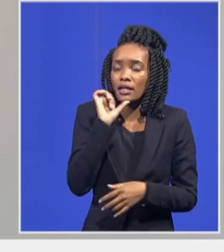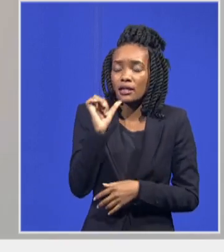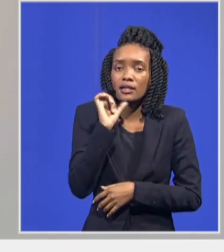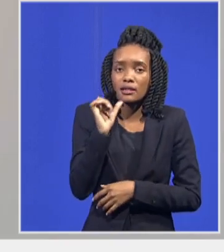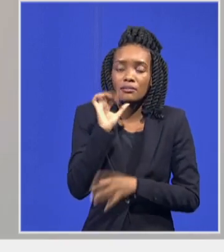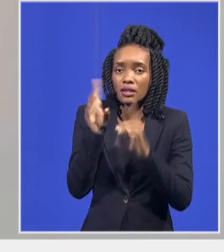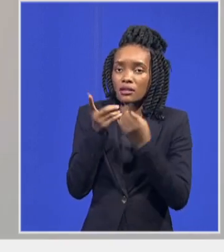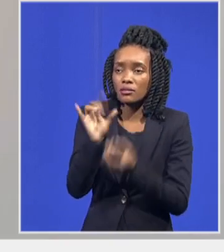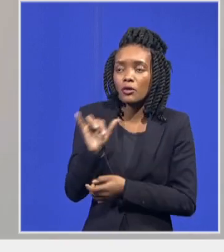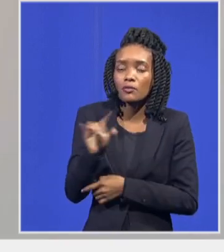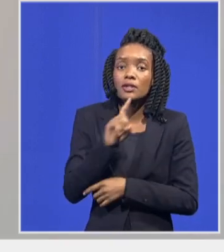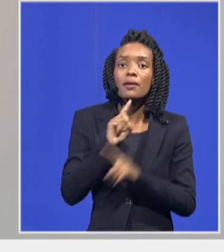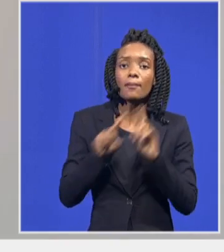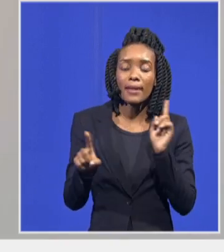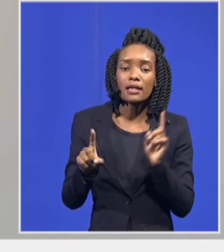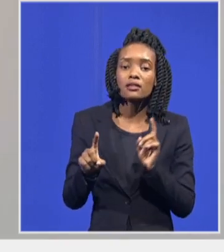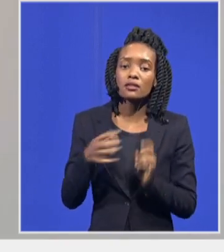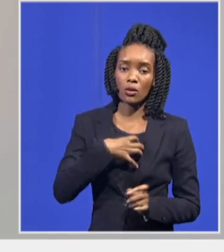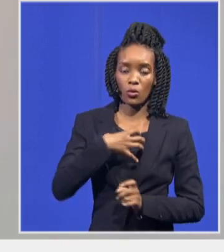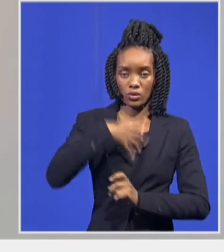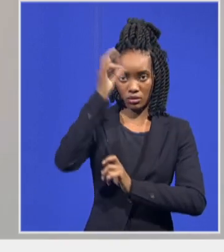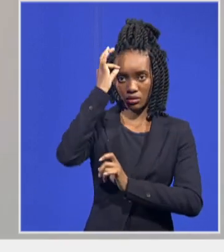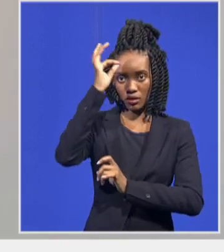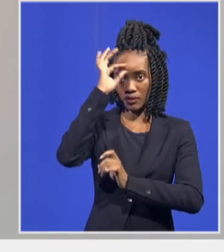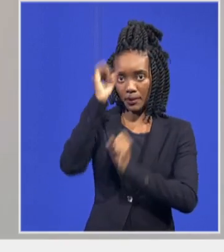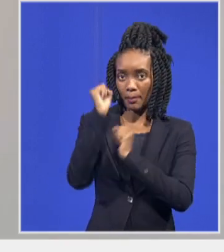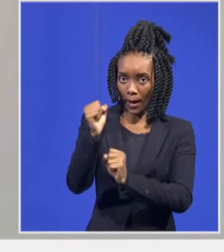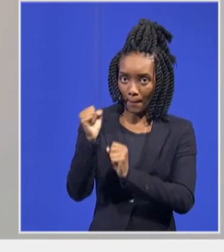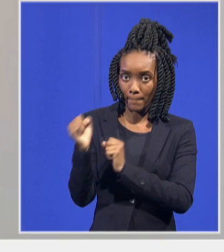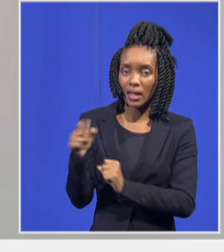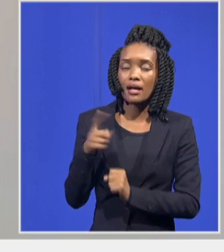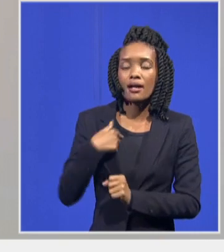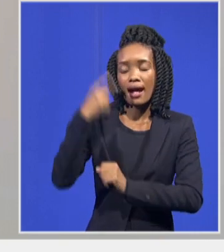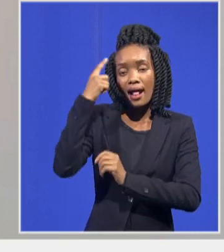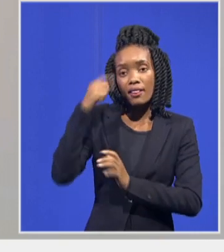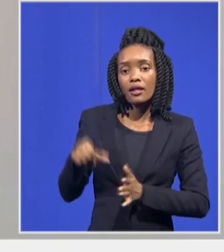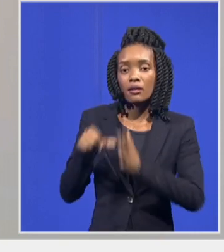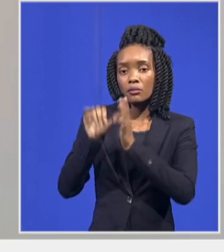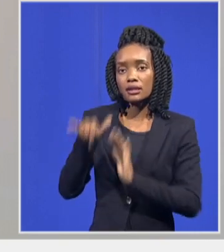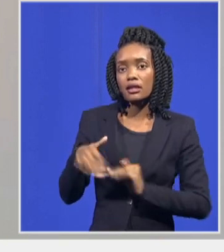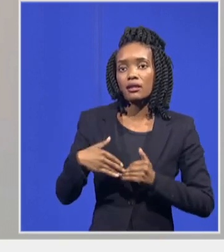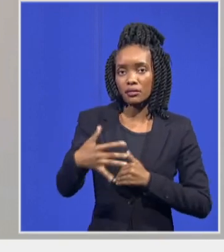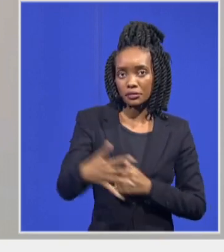we'll make that decision. And I think that's going to be quite important going forward,